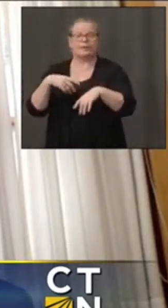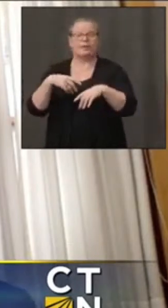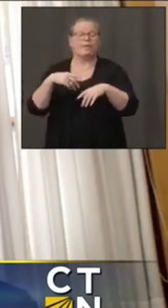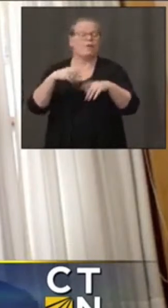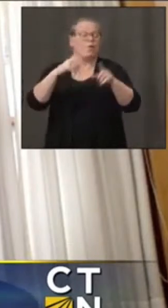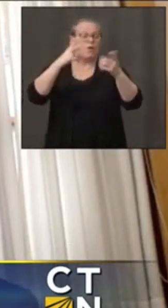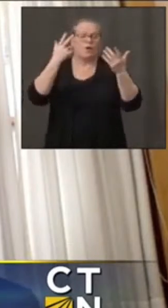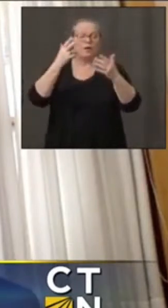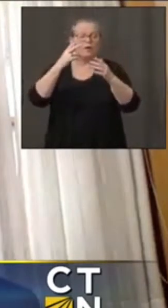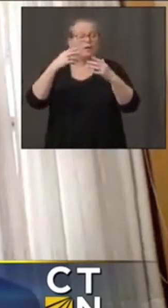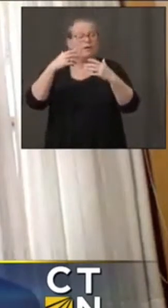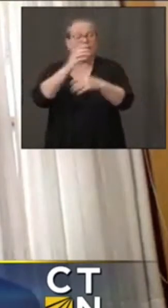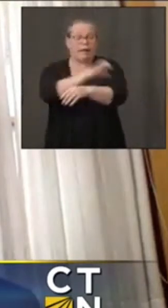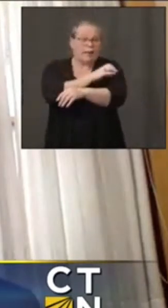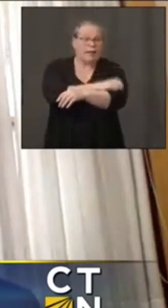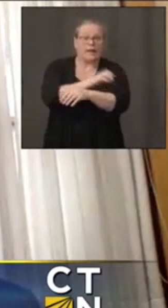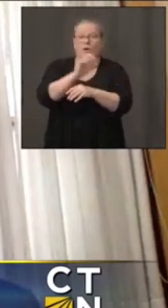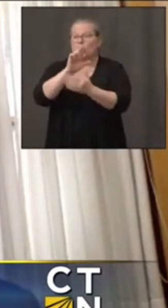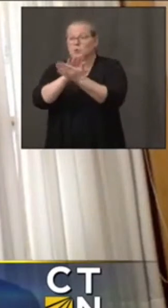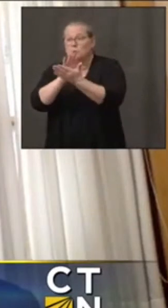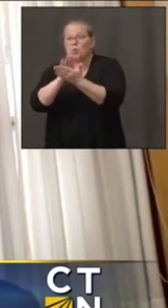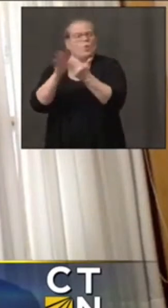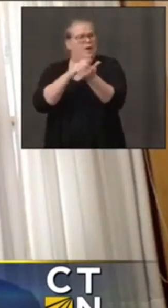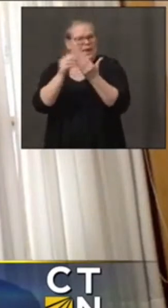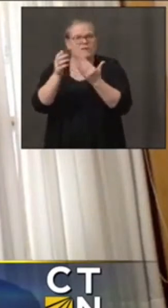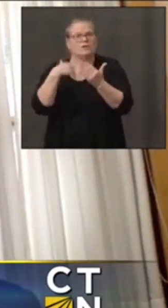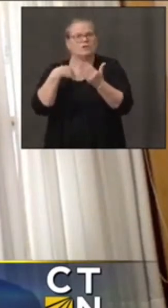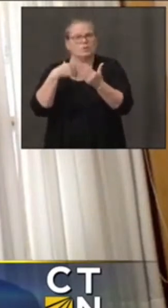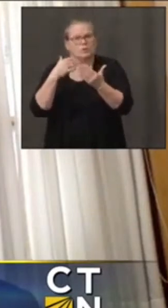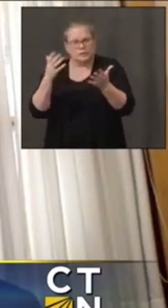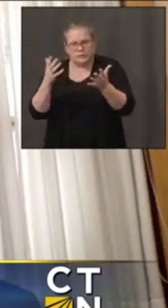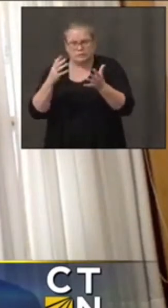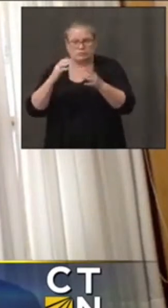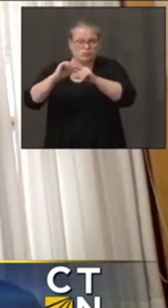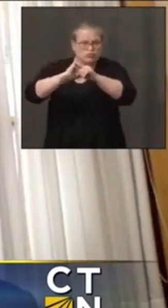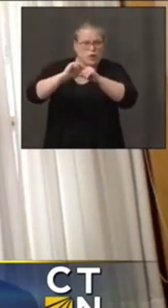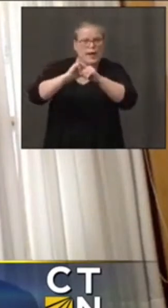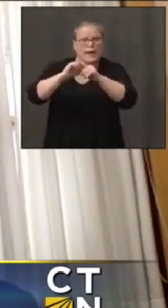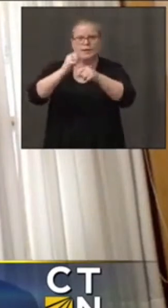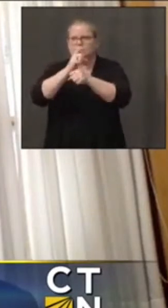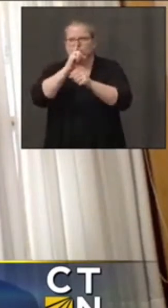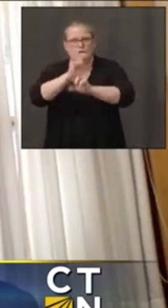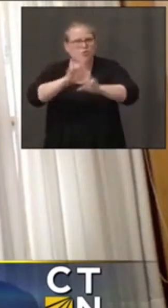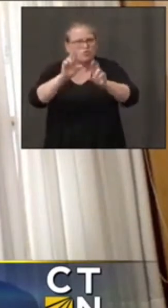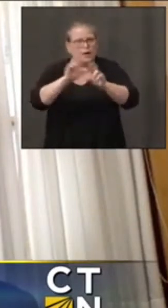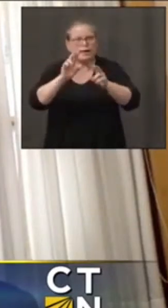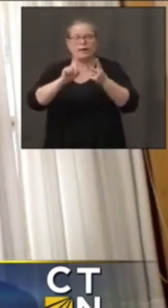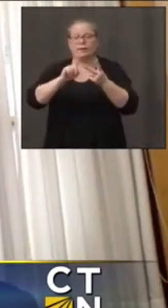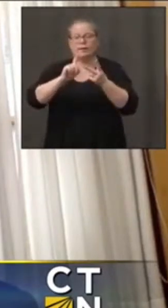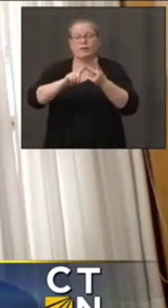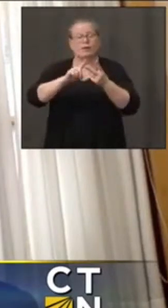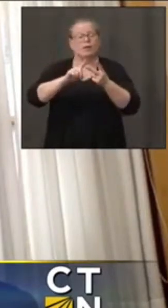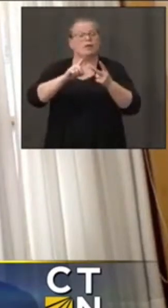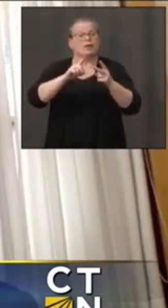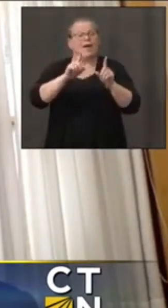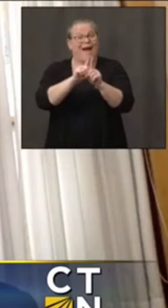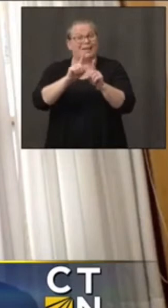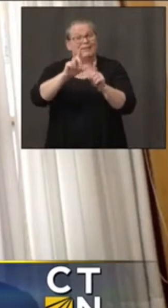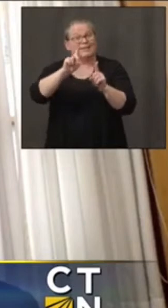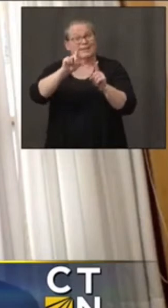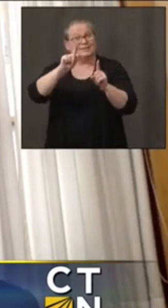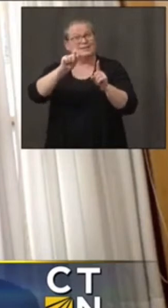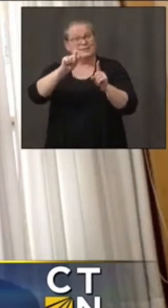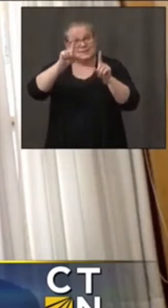school-based testing, to have the training that they need. They need to be able to report the data back to DPH if they're going to take the